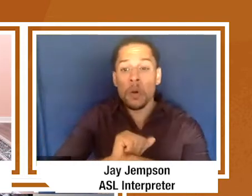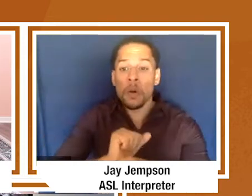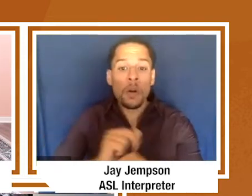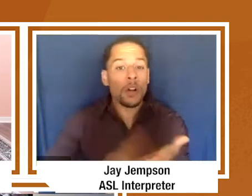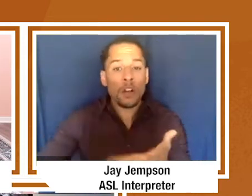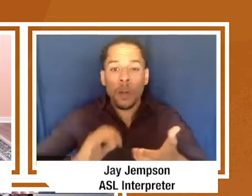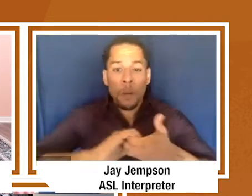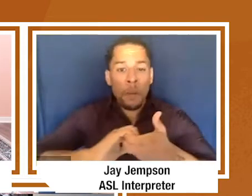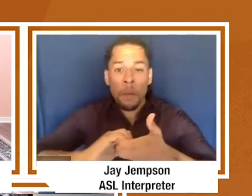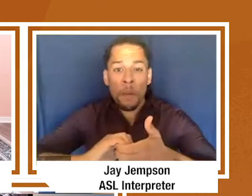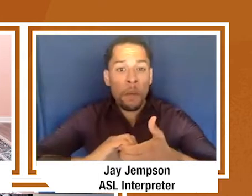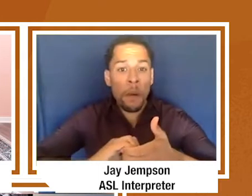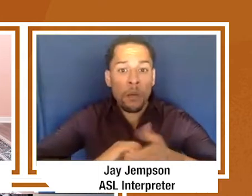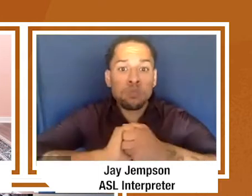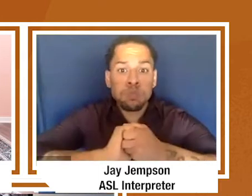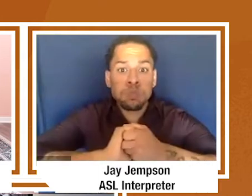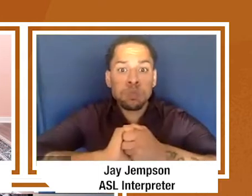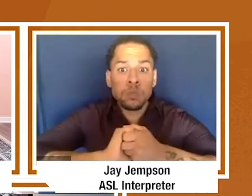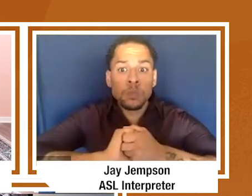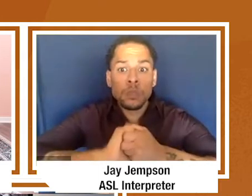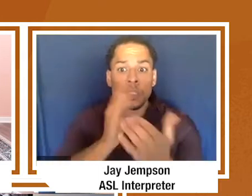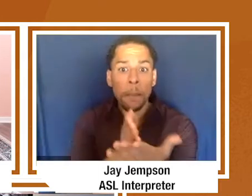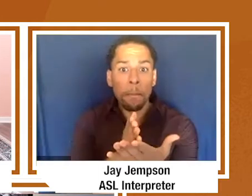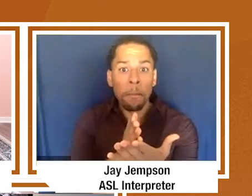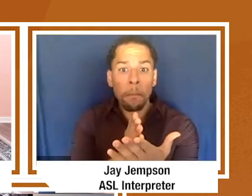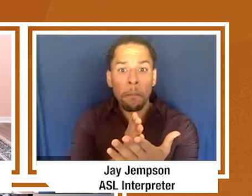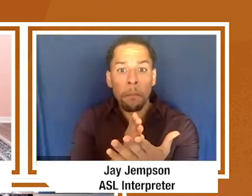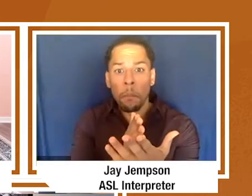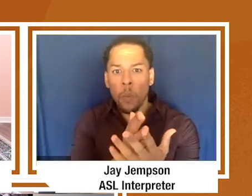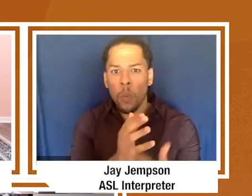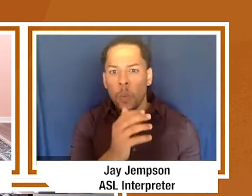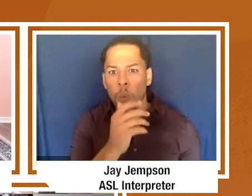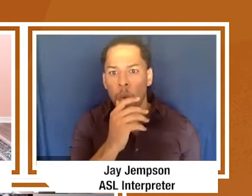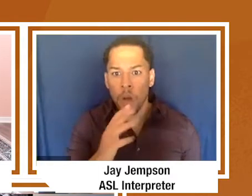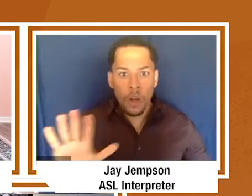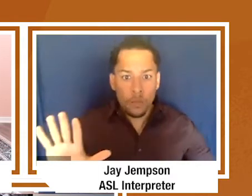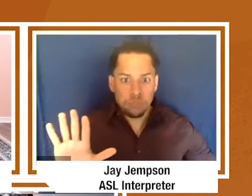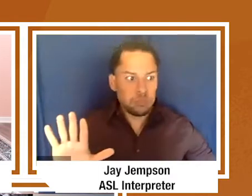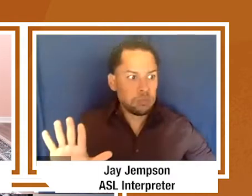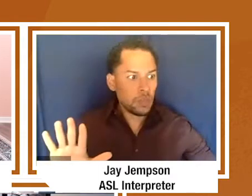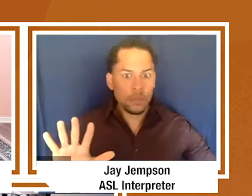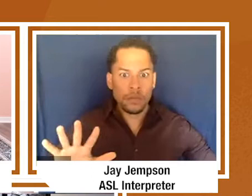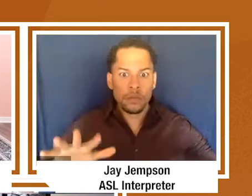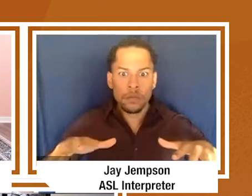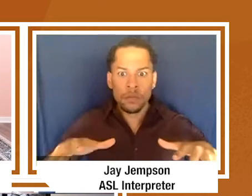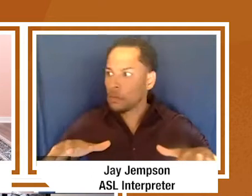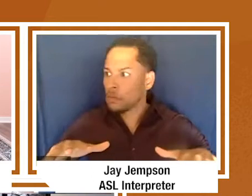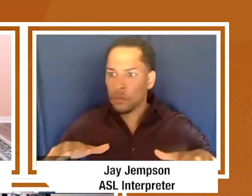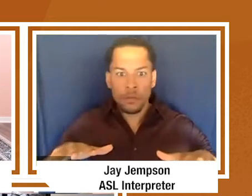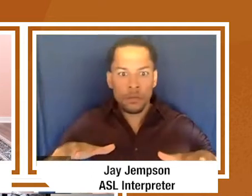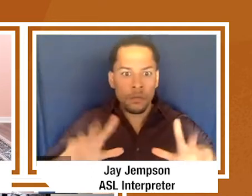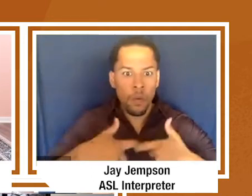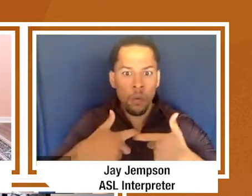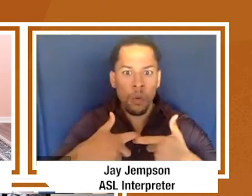stopped, nothing was moving, and I had anticipated for Sheffield Global Arts Management to